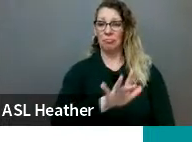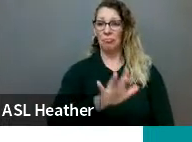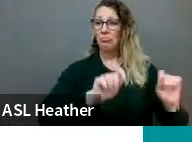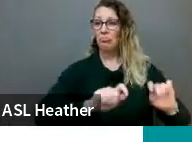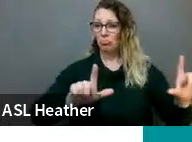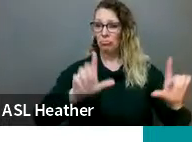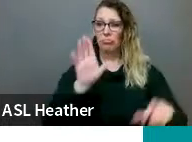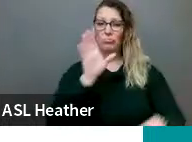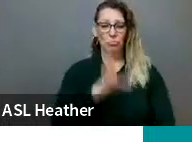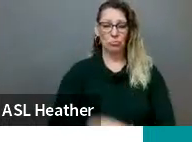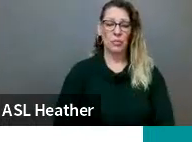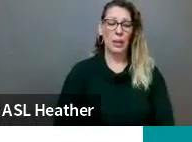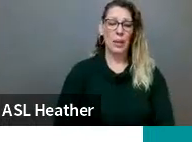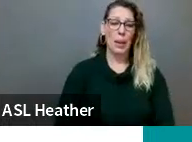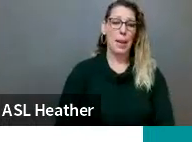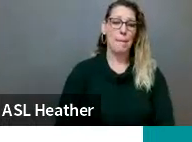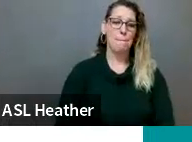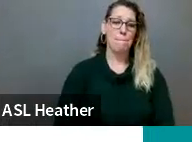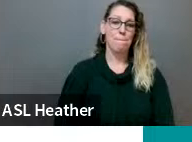appear.